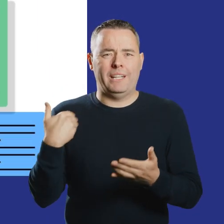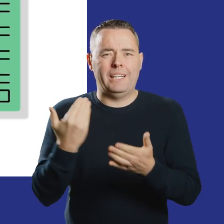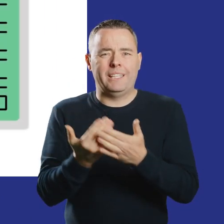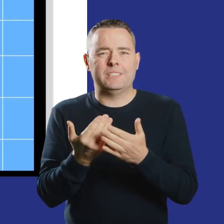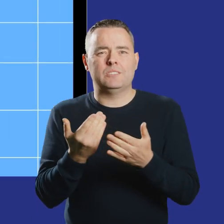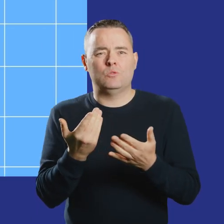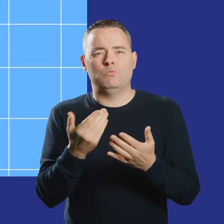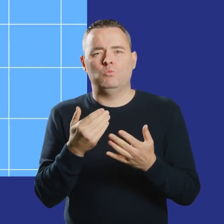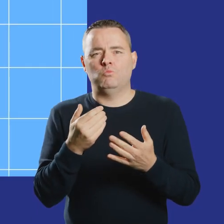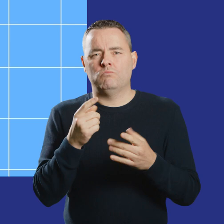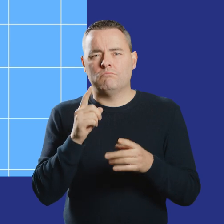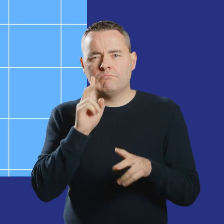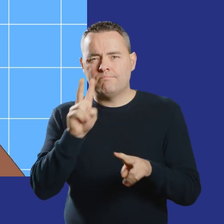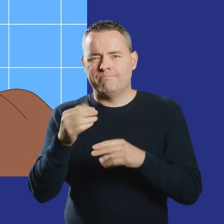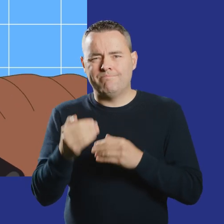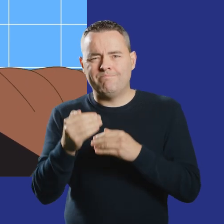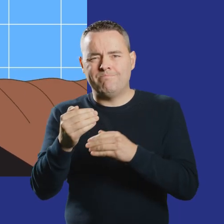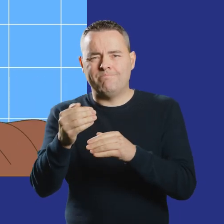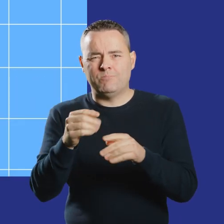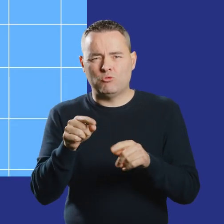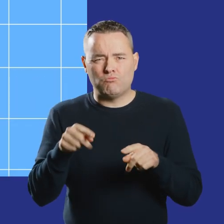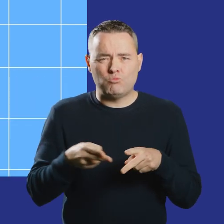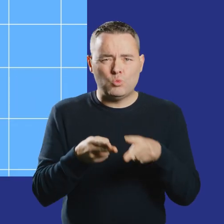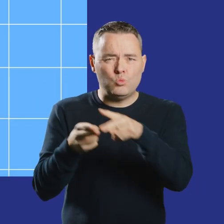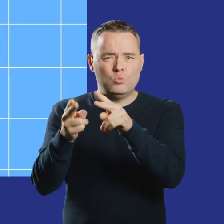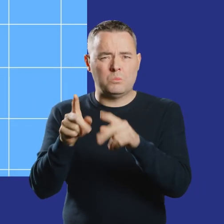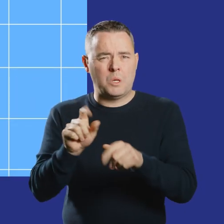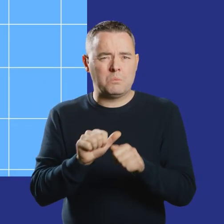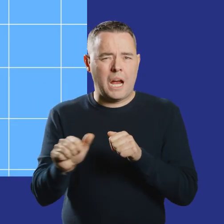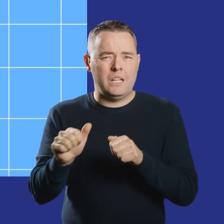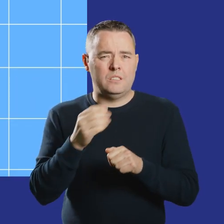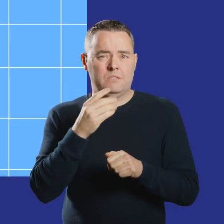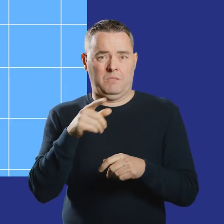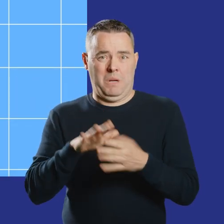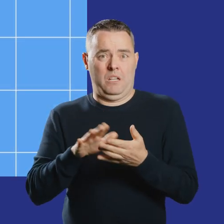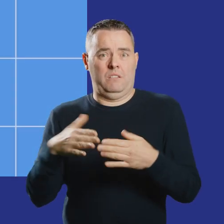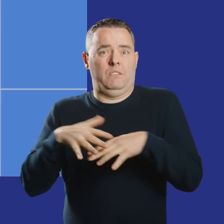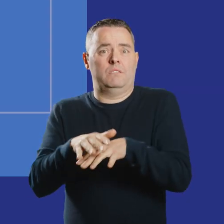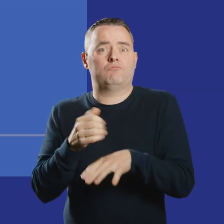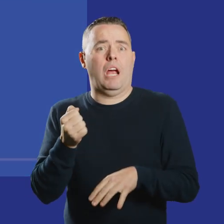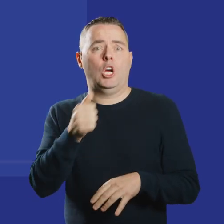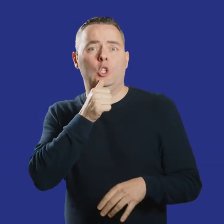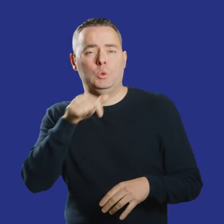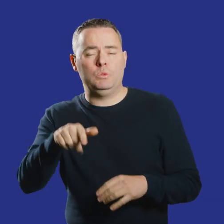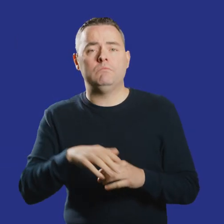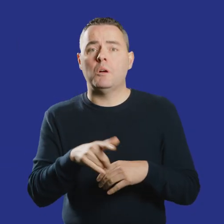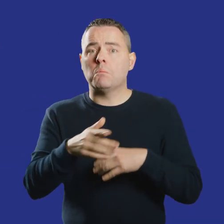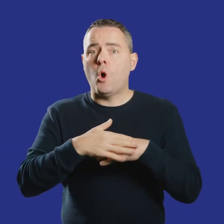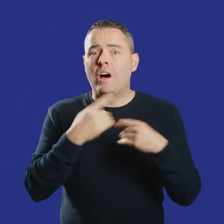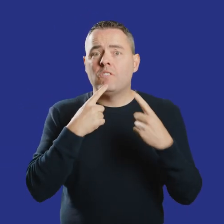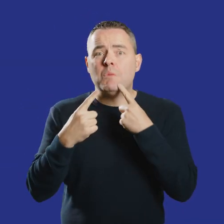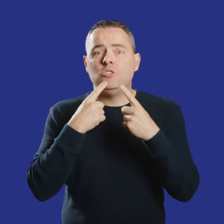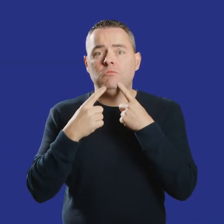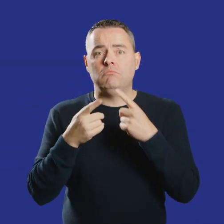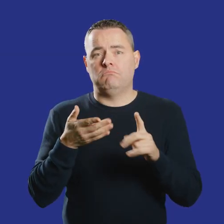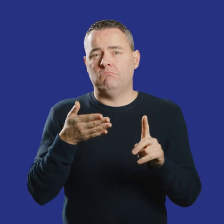particularly in sections of the route which uses existing rail network. For more information on our